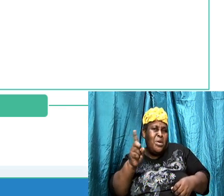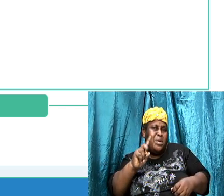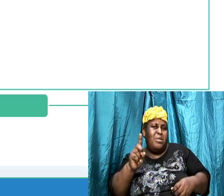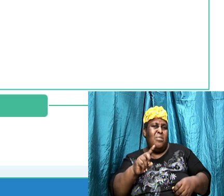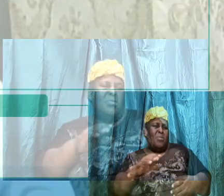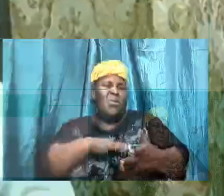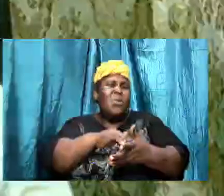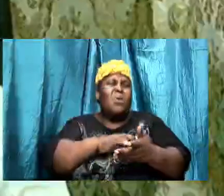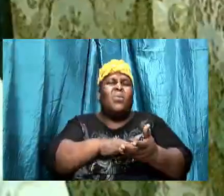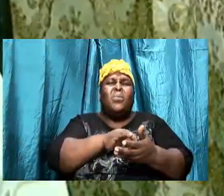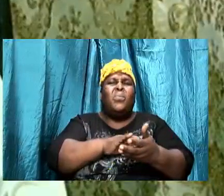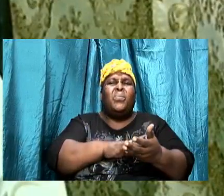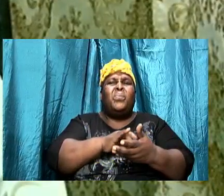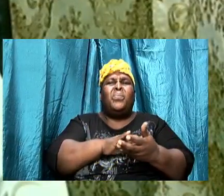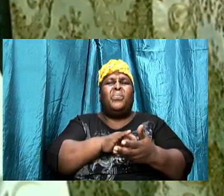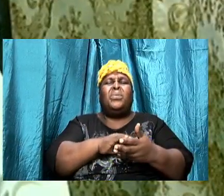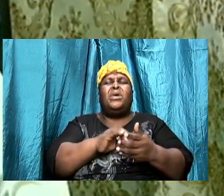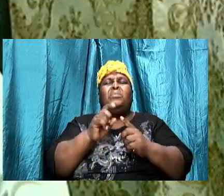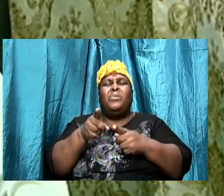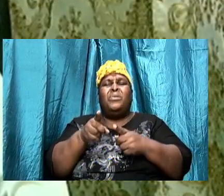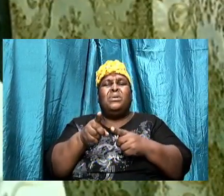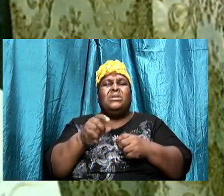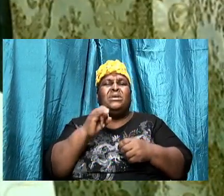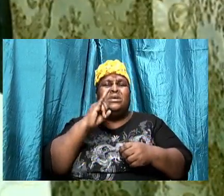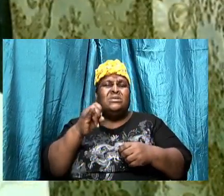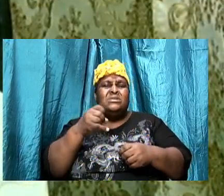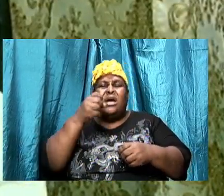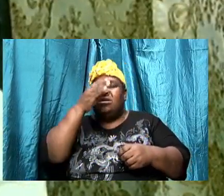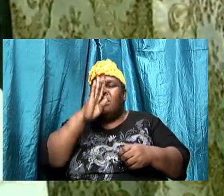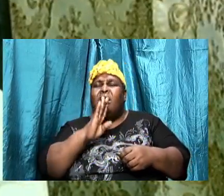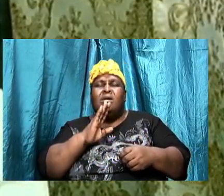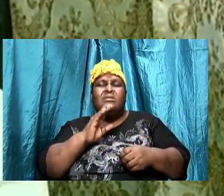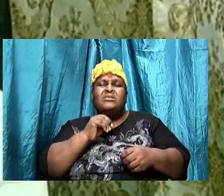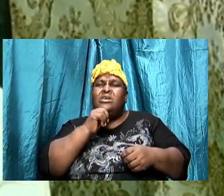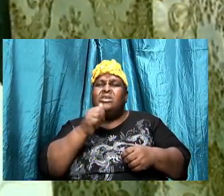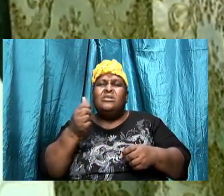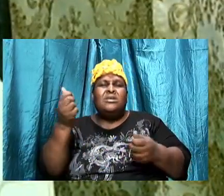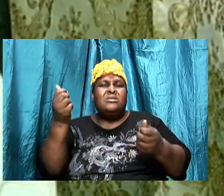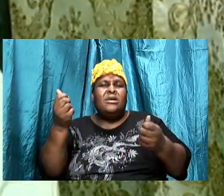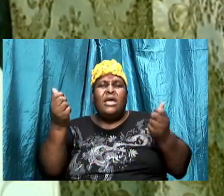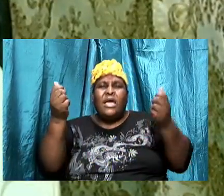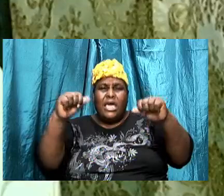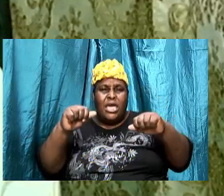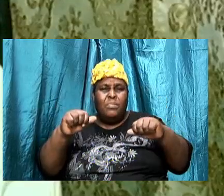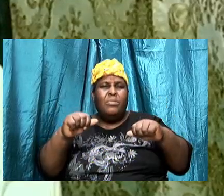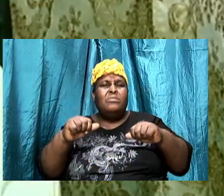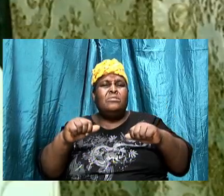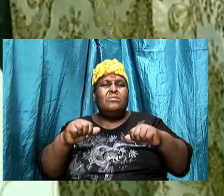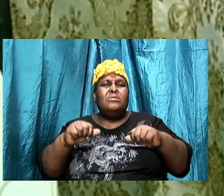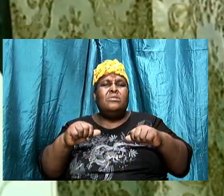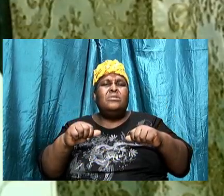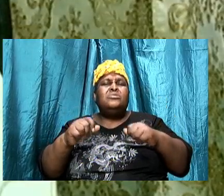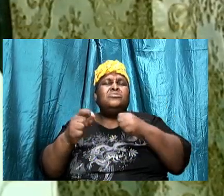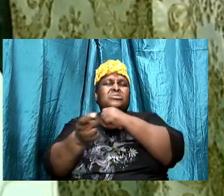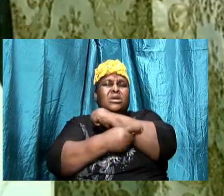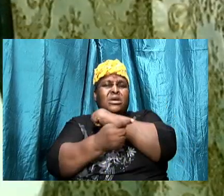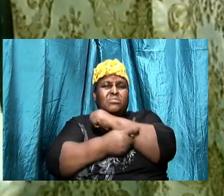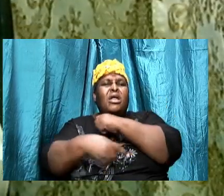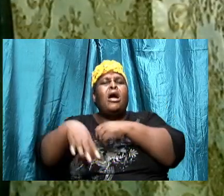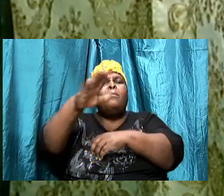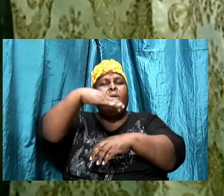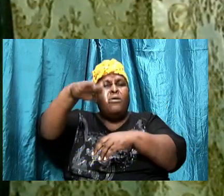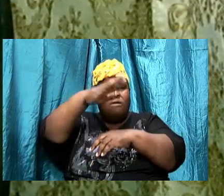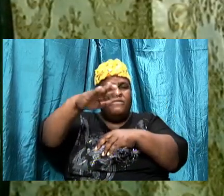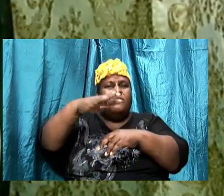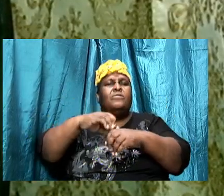not allow us to be tempted above that point. And so that we can rest assured that if God allow us to be